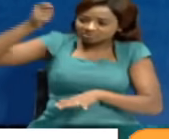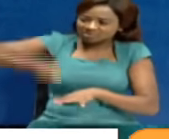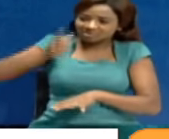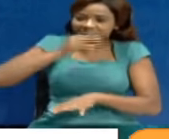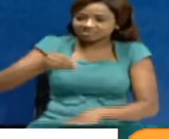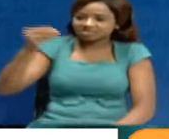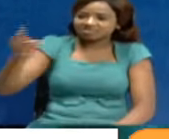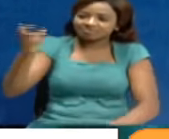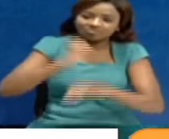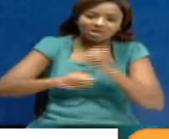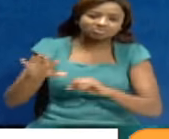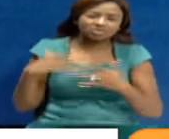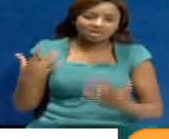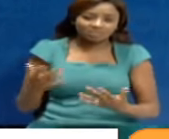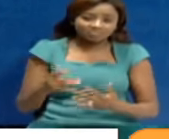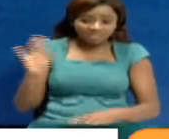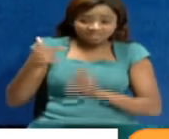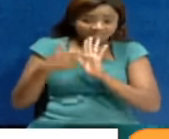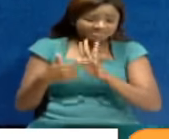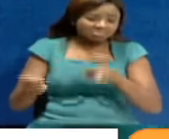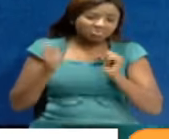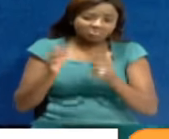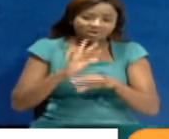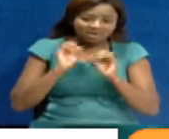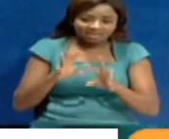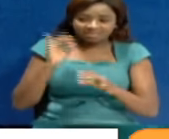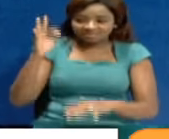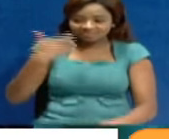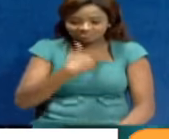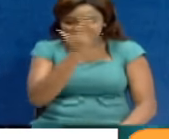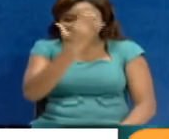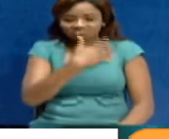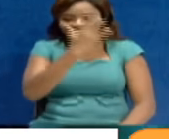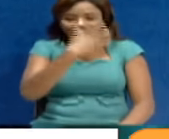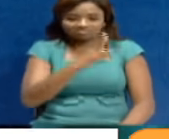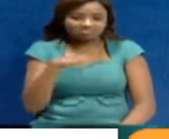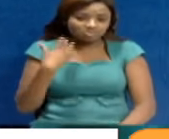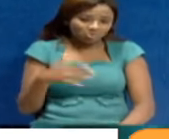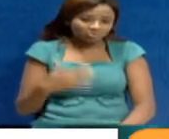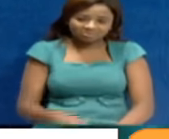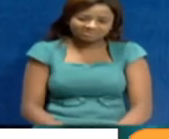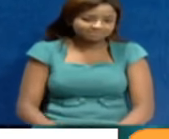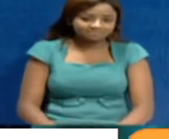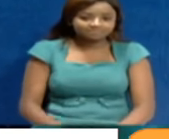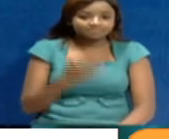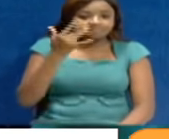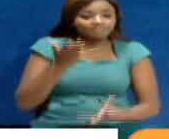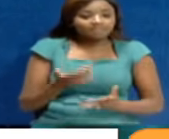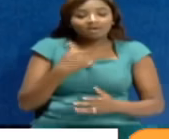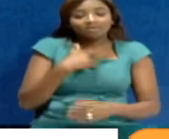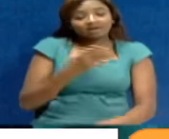the executive is leading in disregarding and disobeying court judgments. Already, Waiga, we have 41